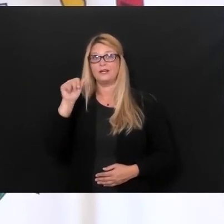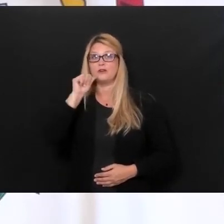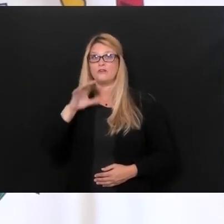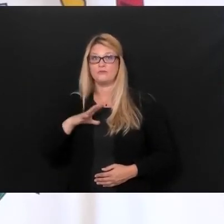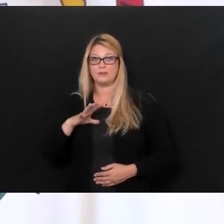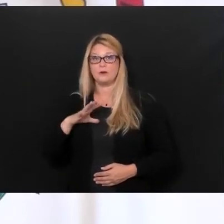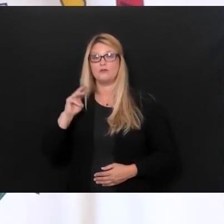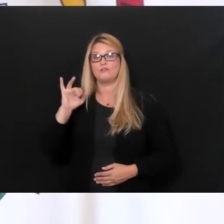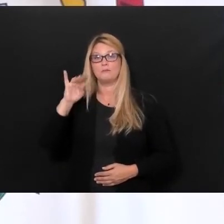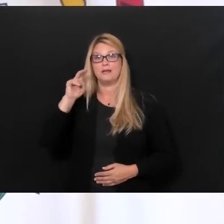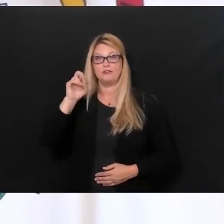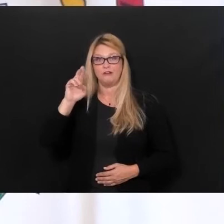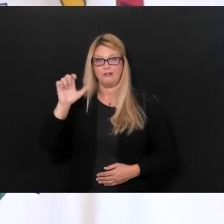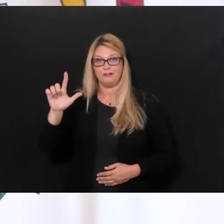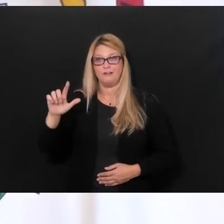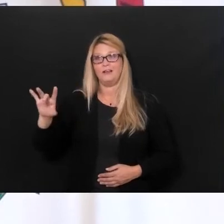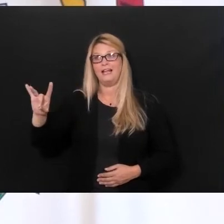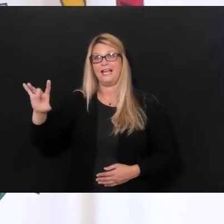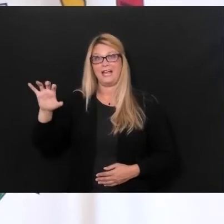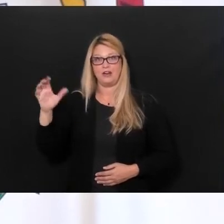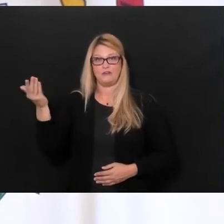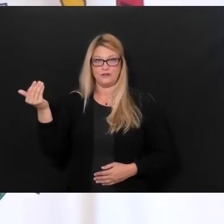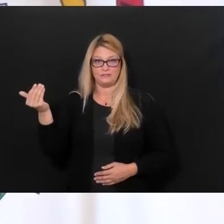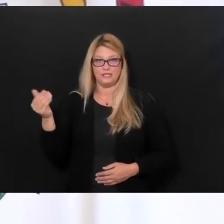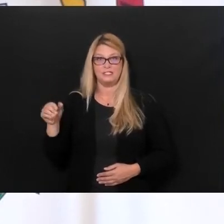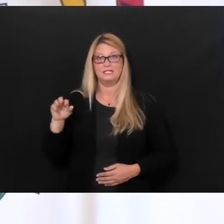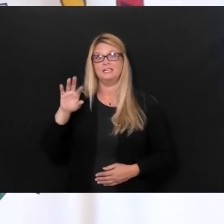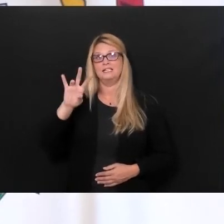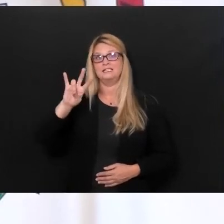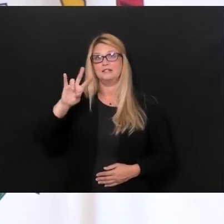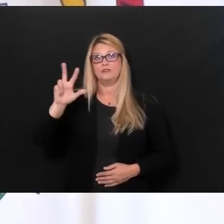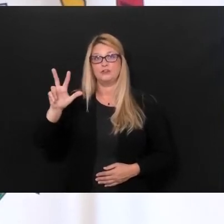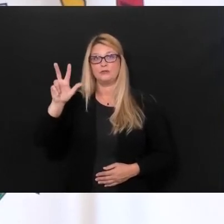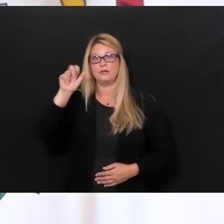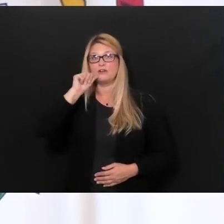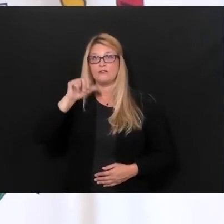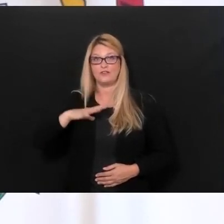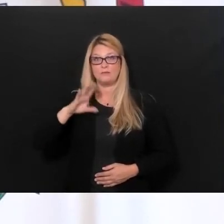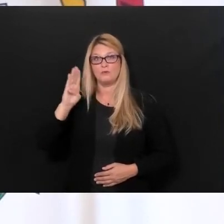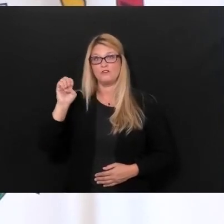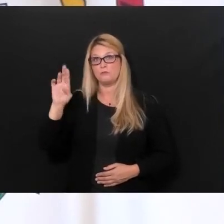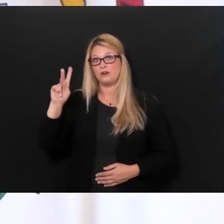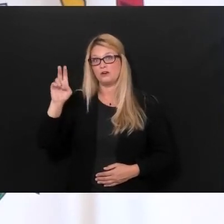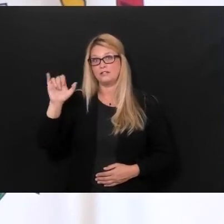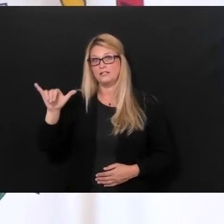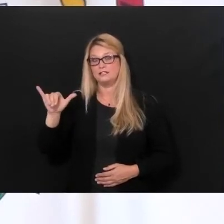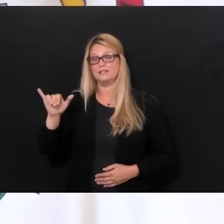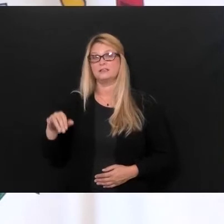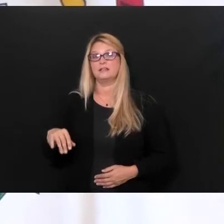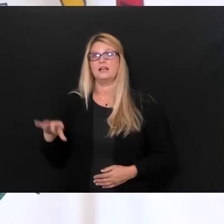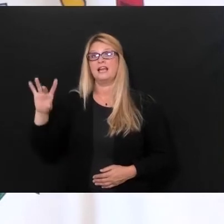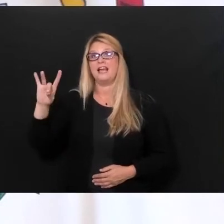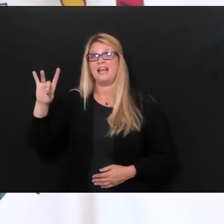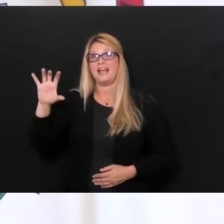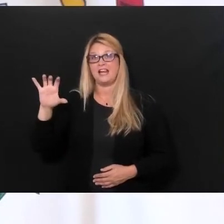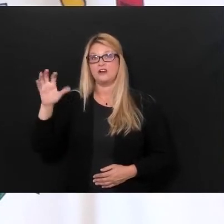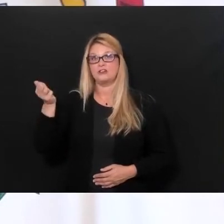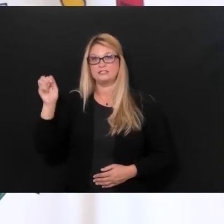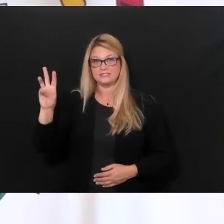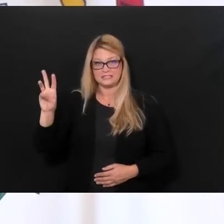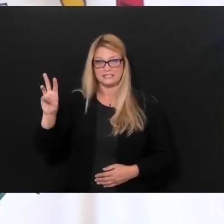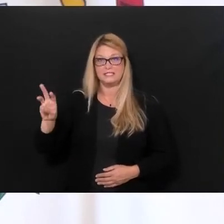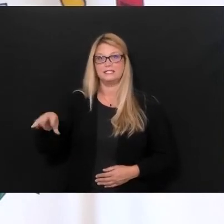female from Mineral County. The 815th death, a 73-year-old female from Berkeley County. The 816th